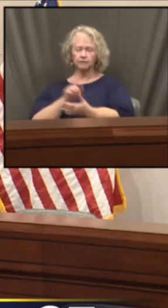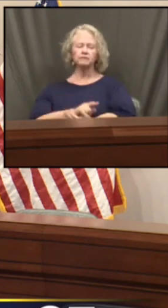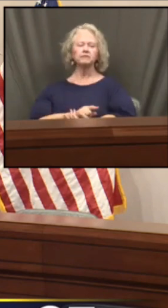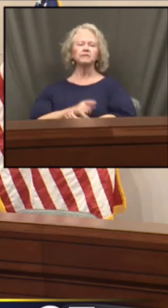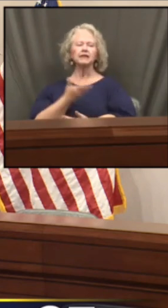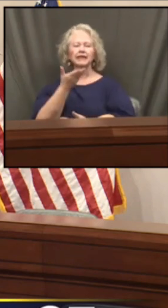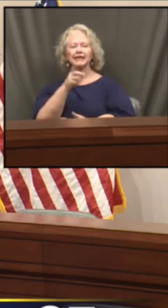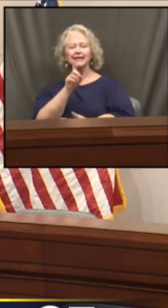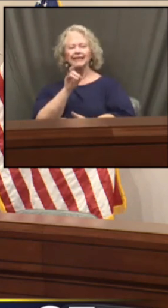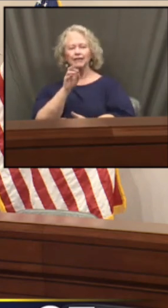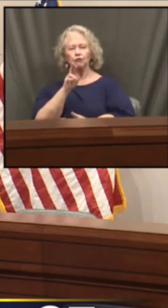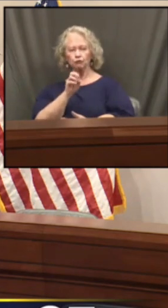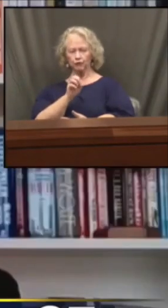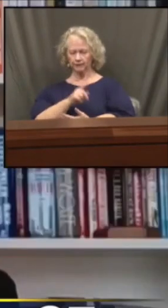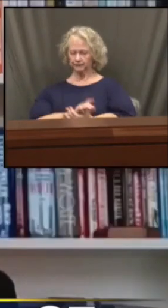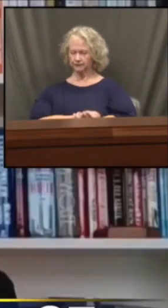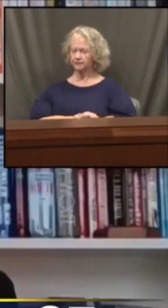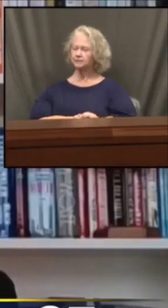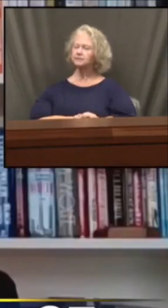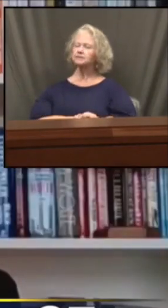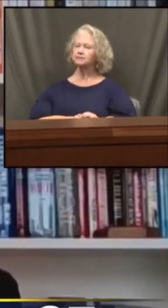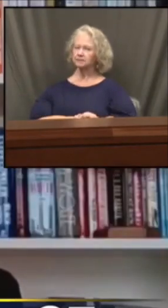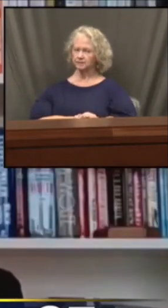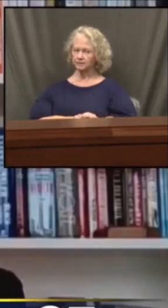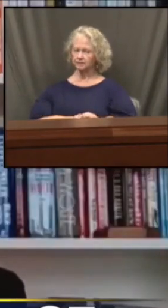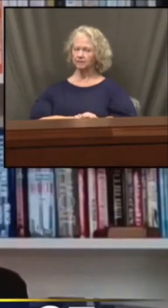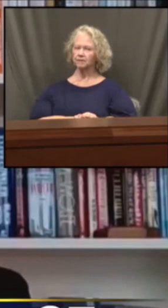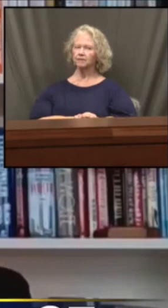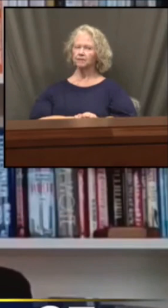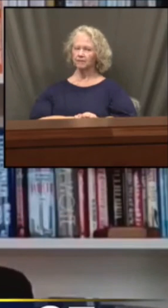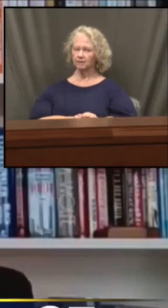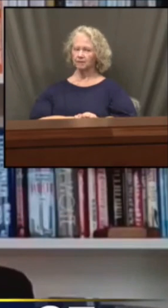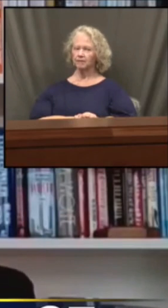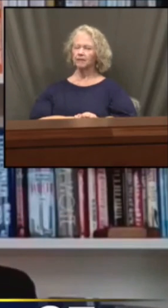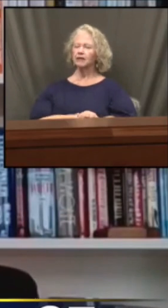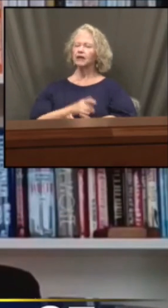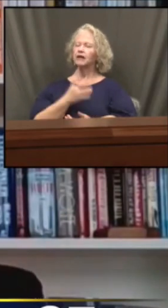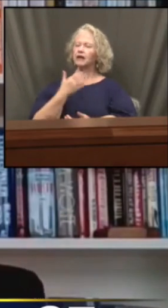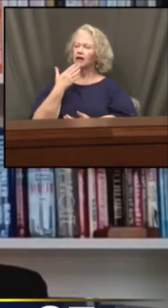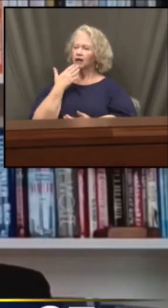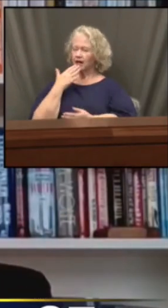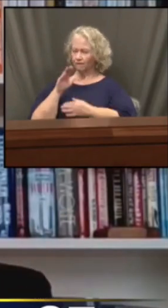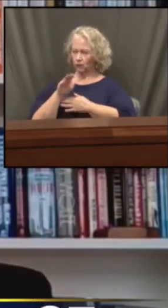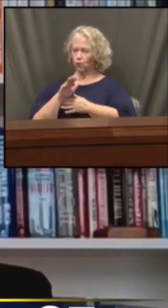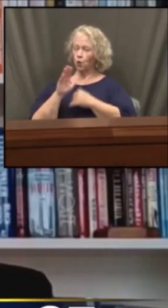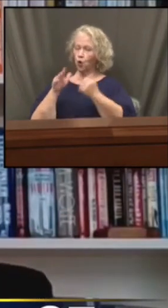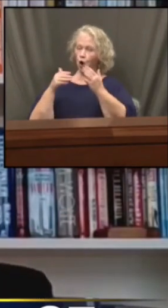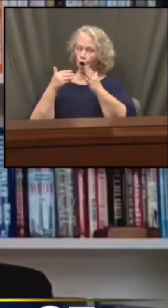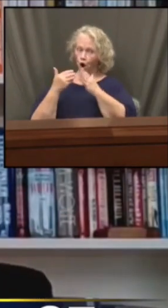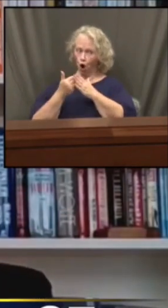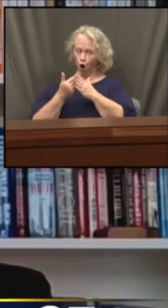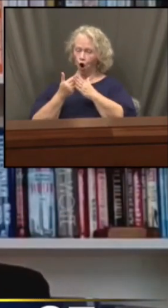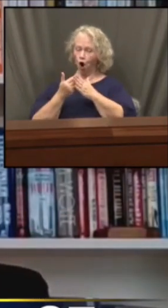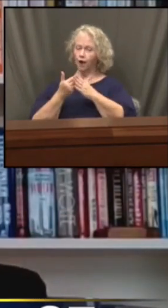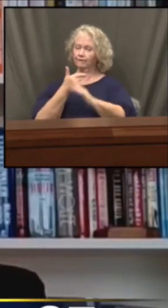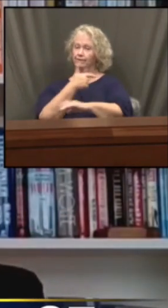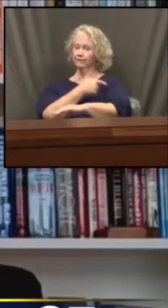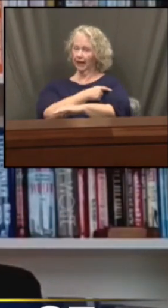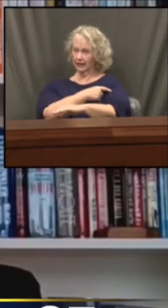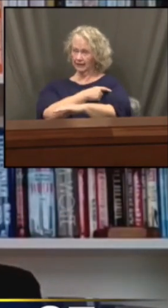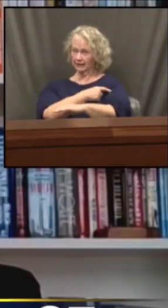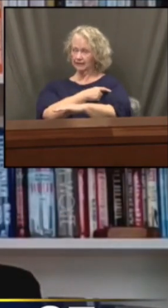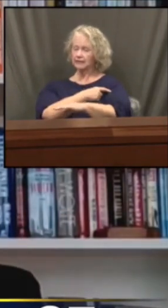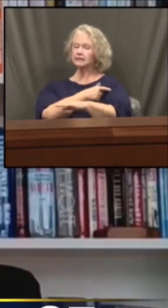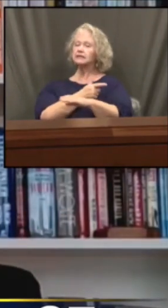Sure. Good afternoon. All of the vaccine mandates have an accommodation for